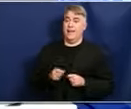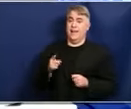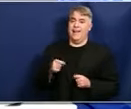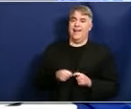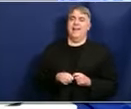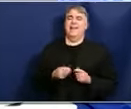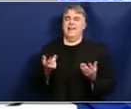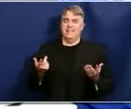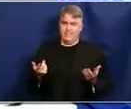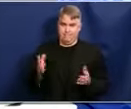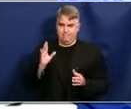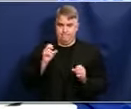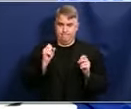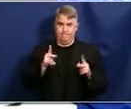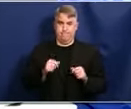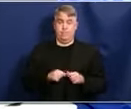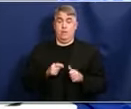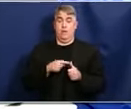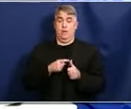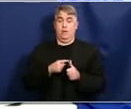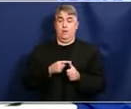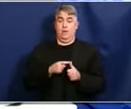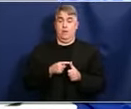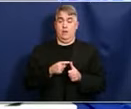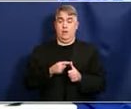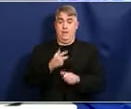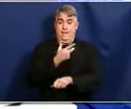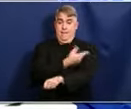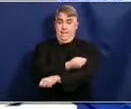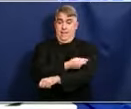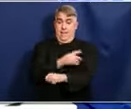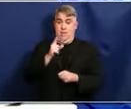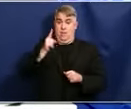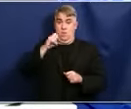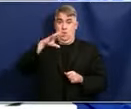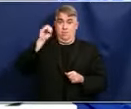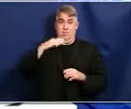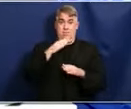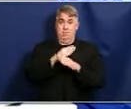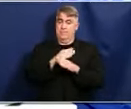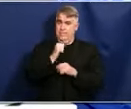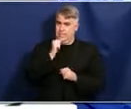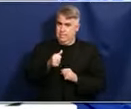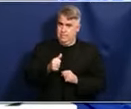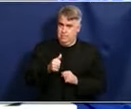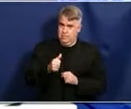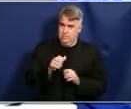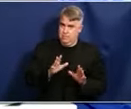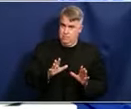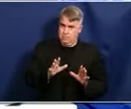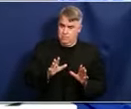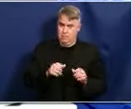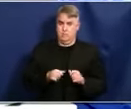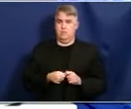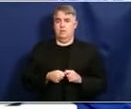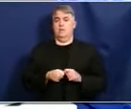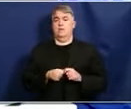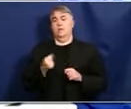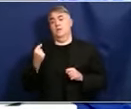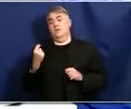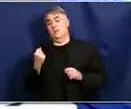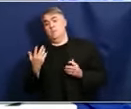So number one, no vaccine is 100%. So it is, you do have a small chance